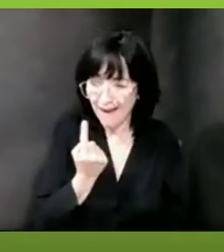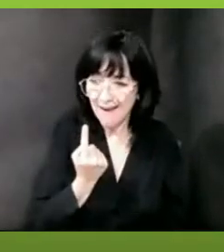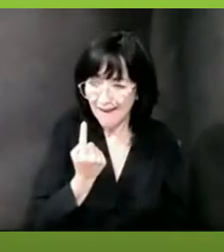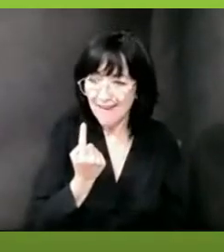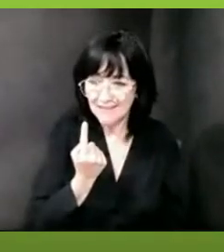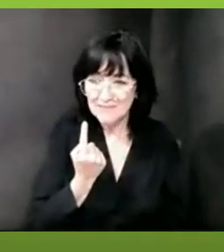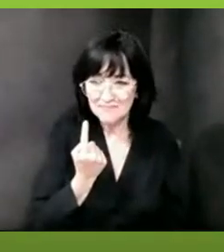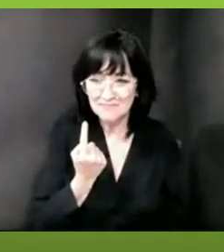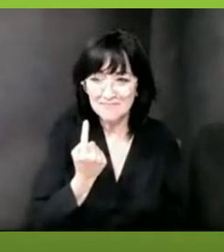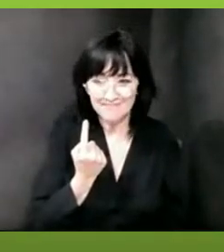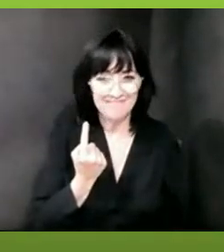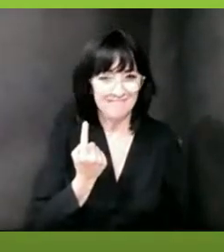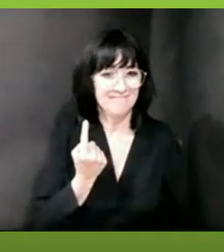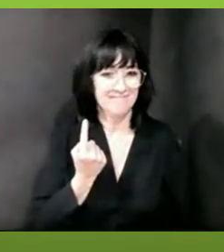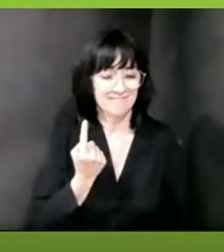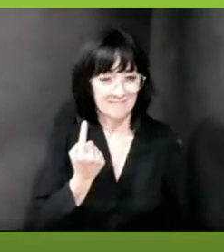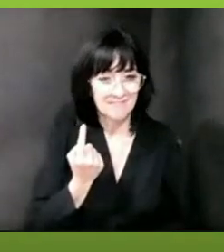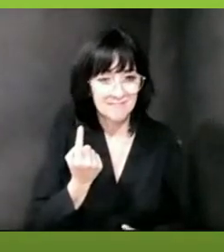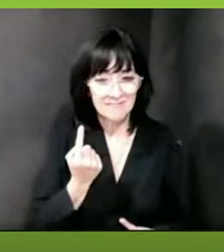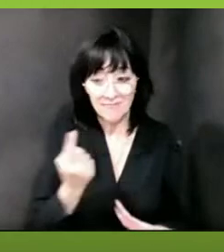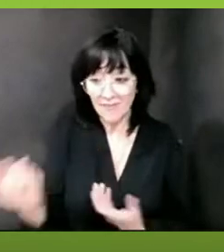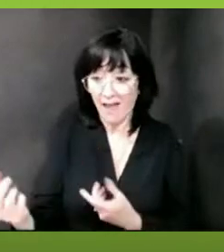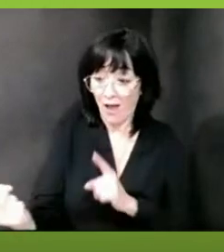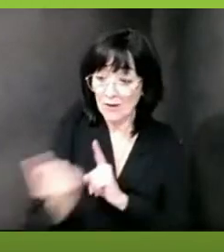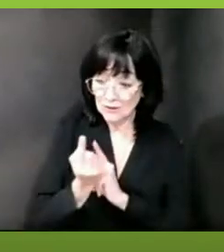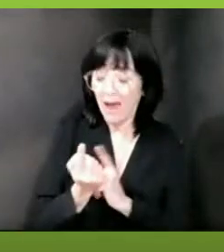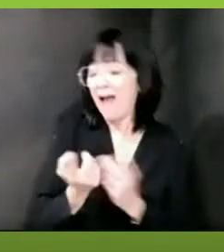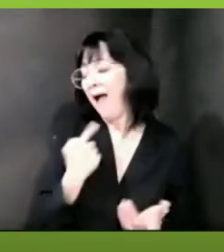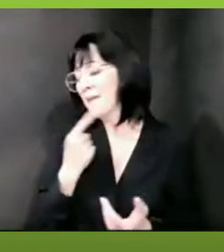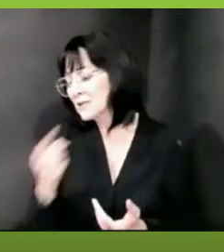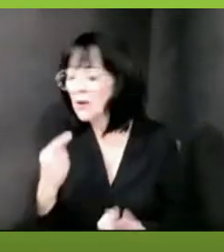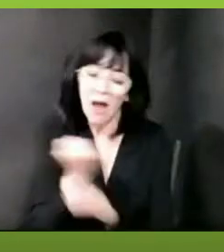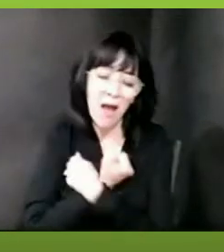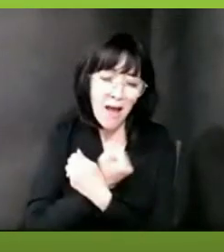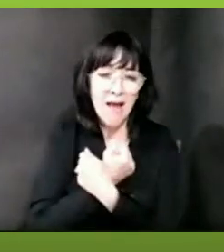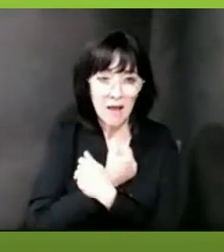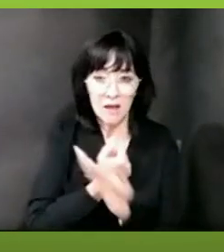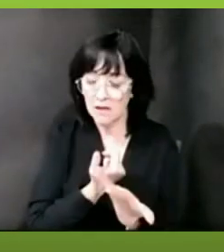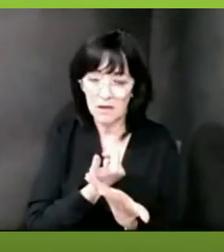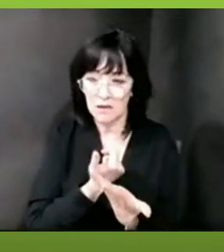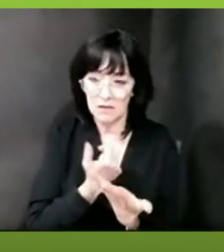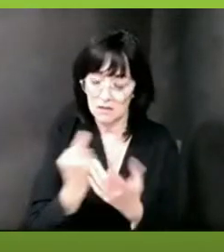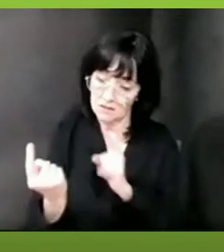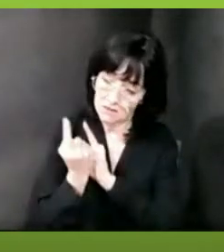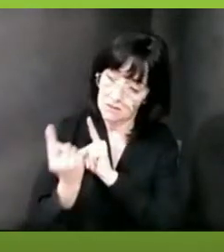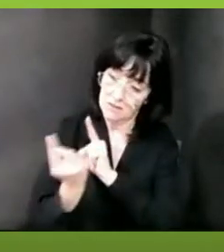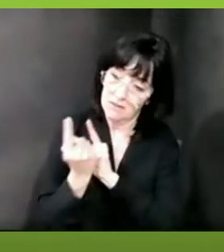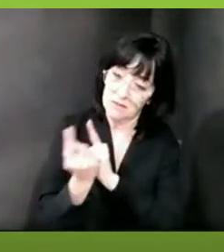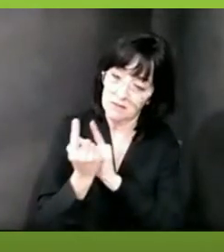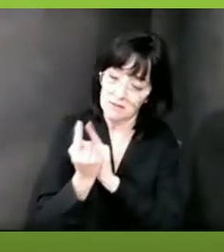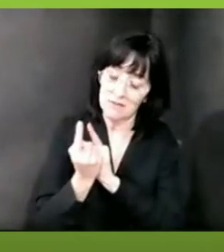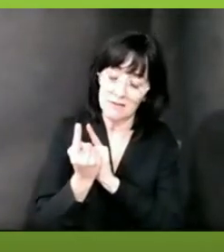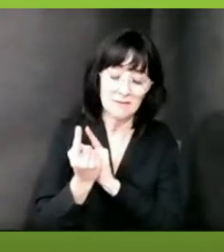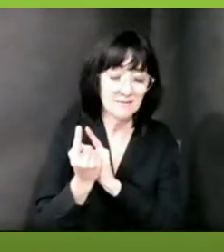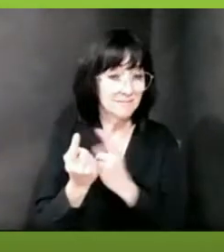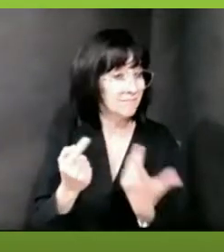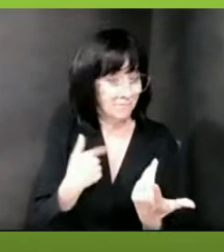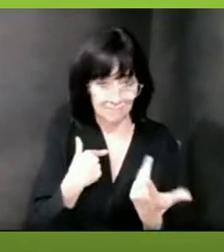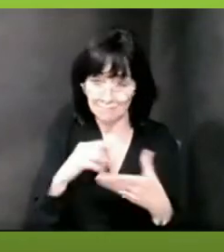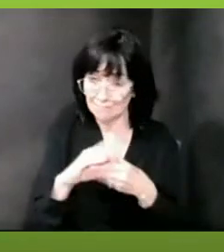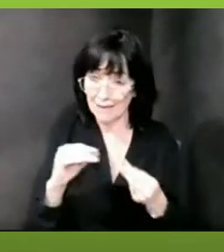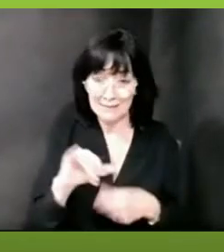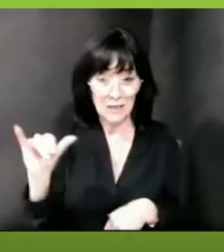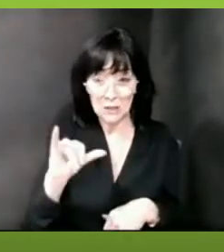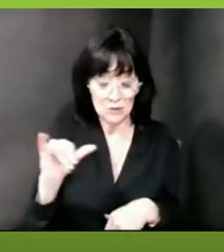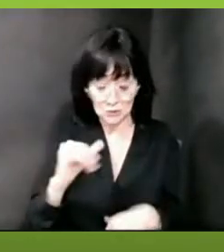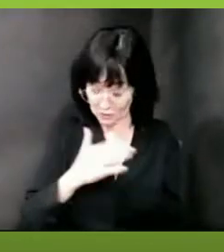just been together. And I know even for myself and my kids, it's time. it is time. I'm no